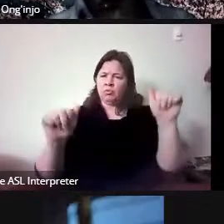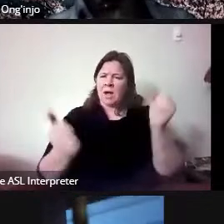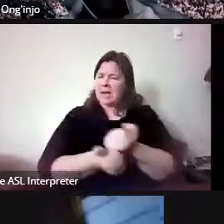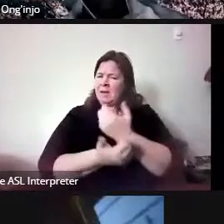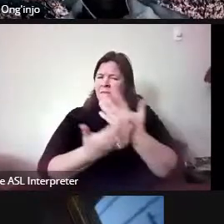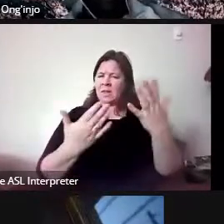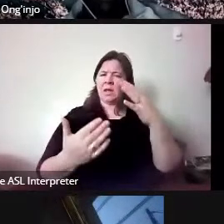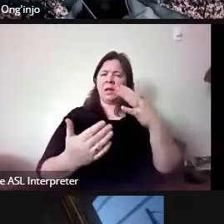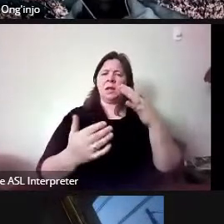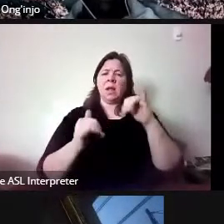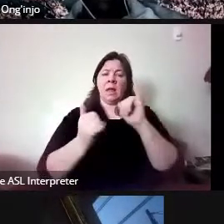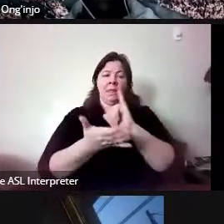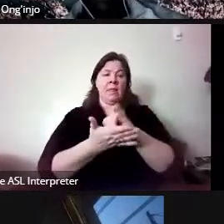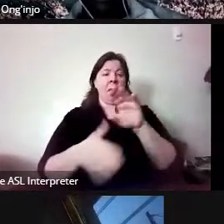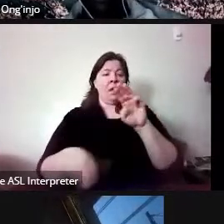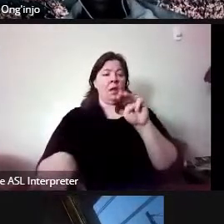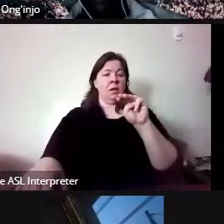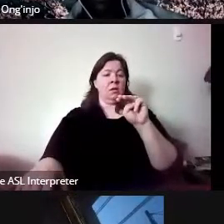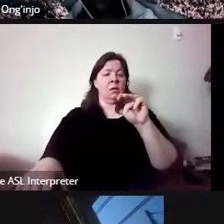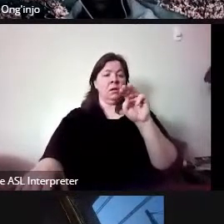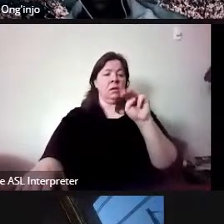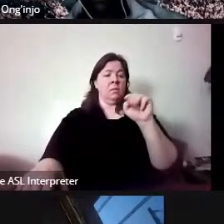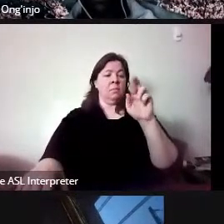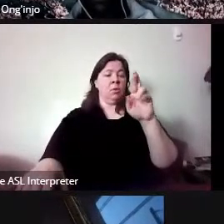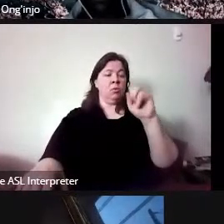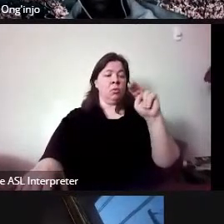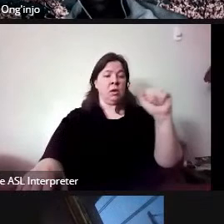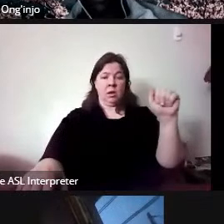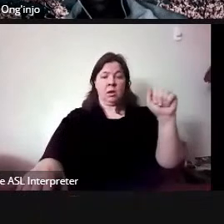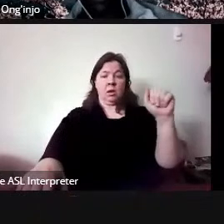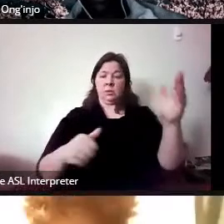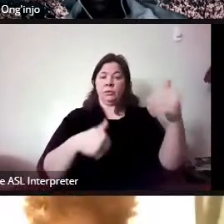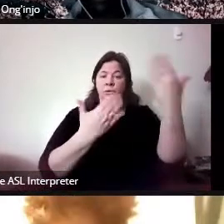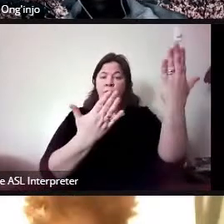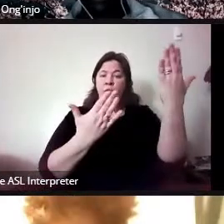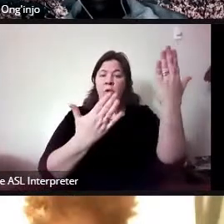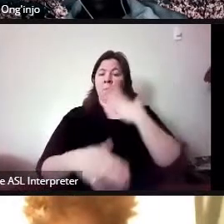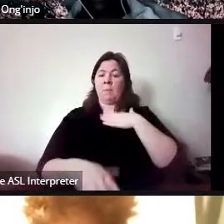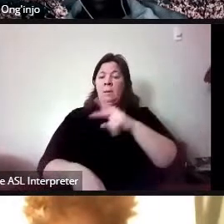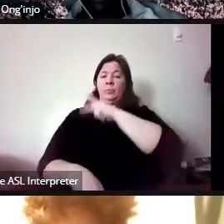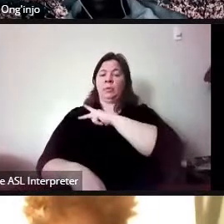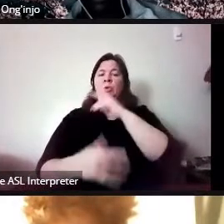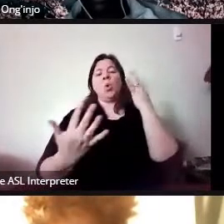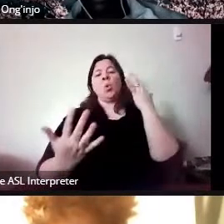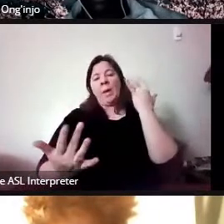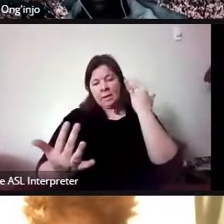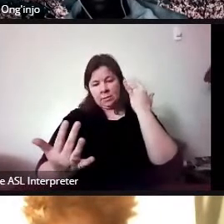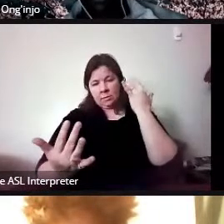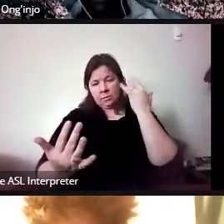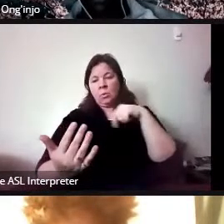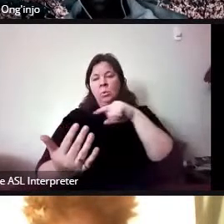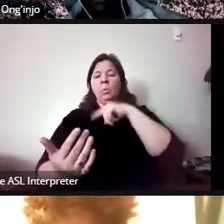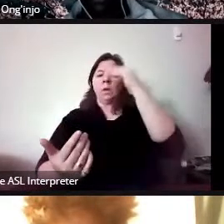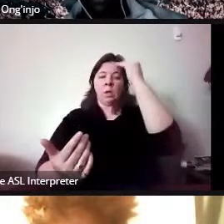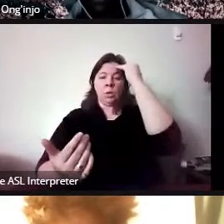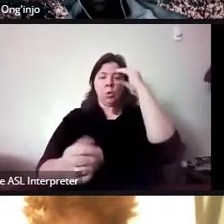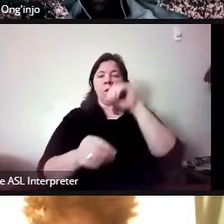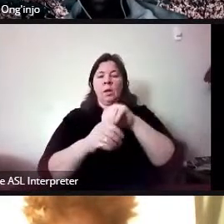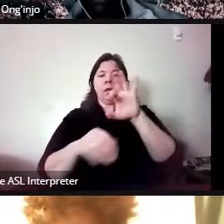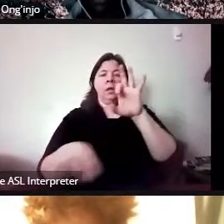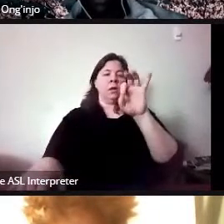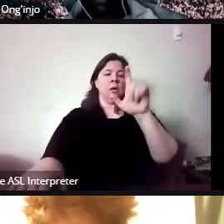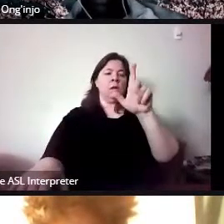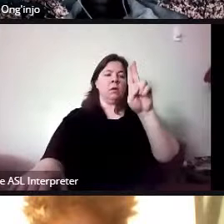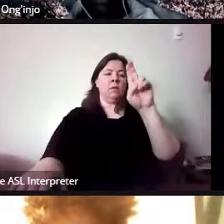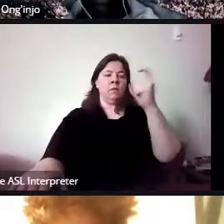the method that Marina suggested, my personal suggestion would be just to wait. We know that we're in a flux